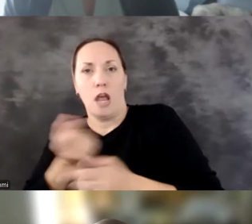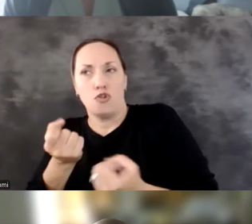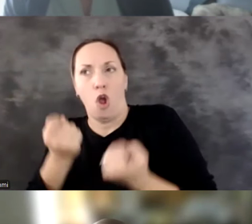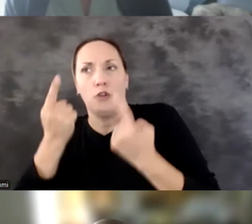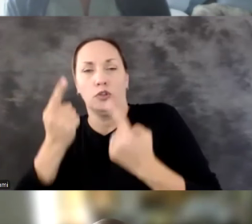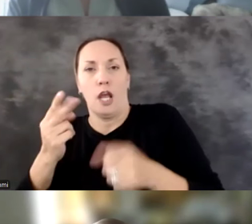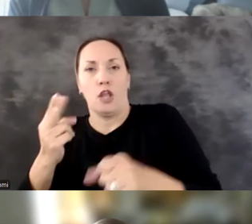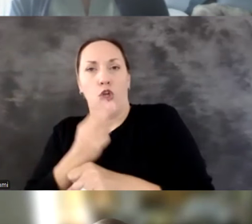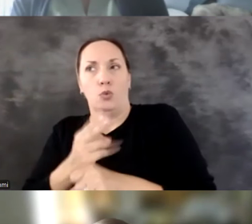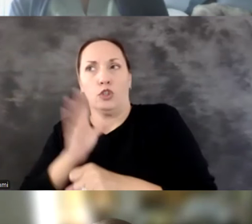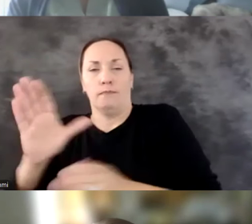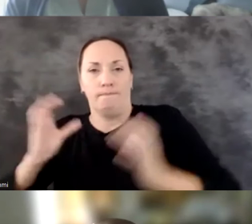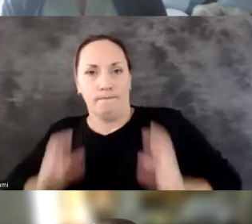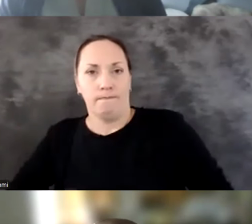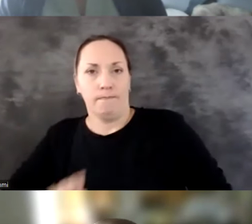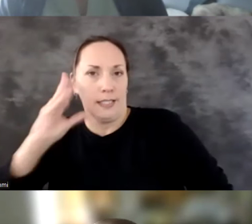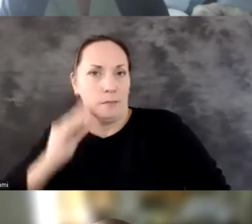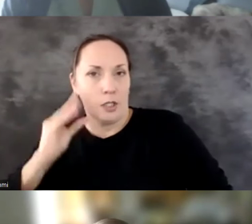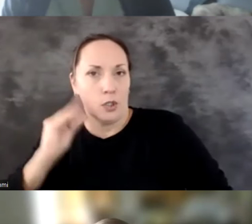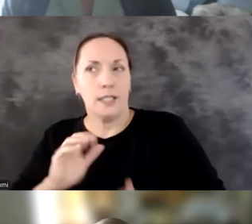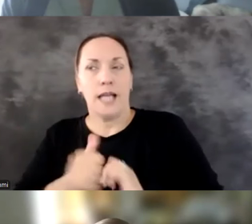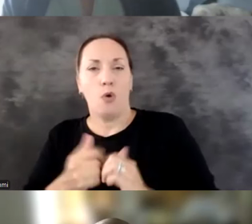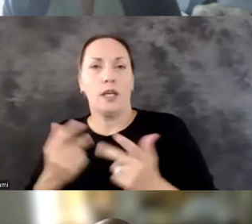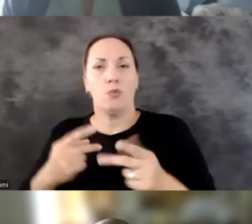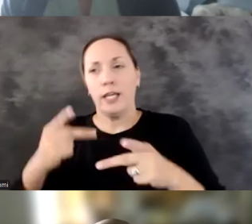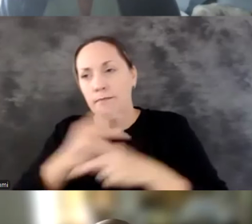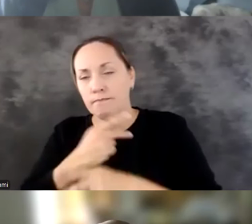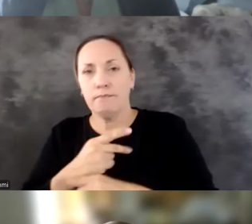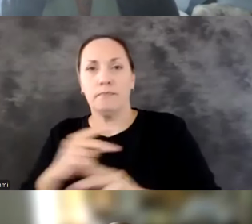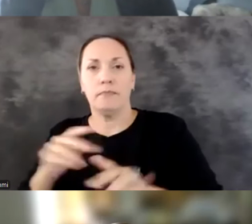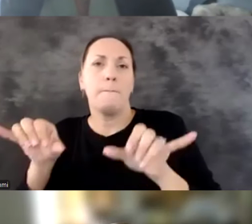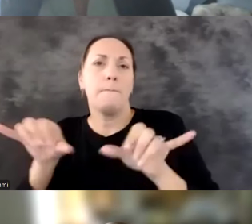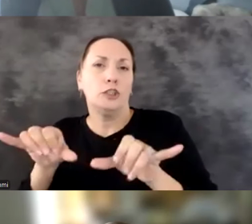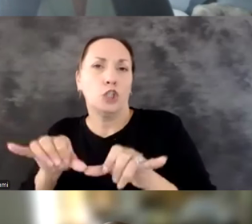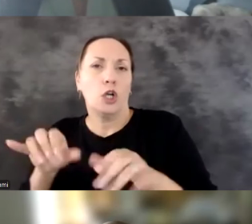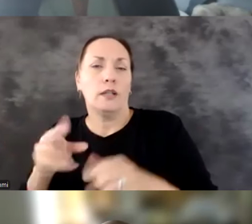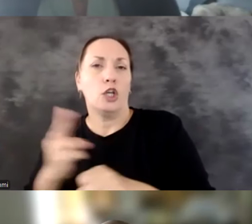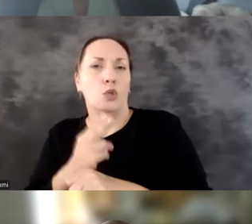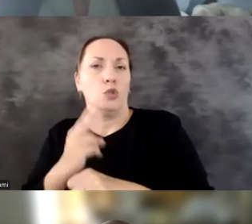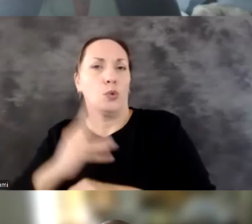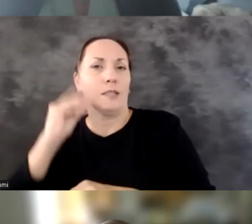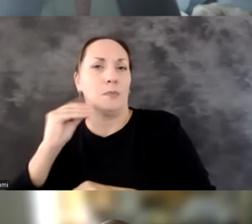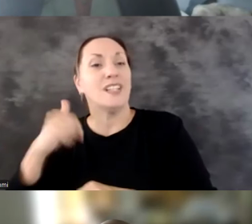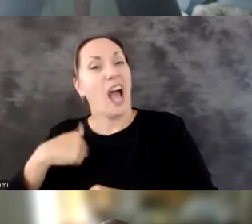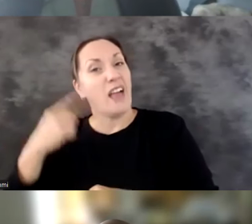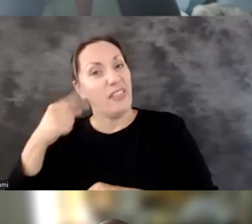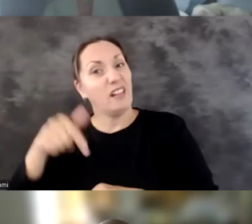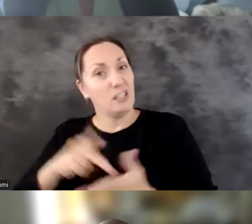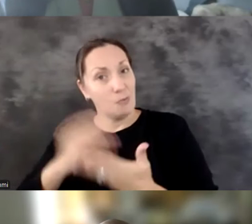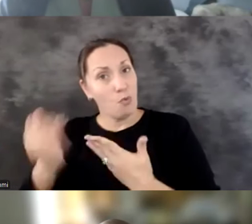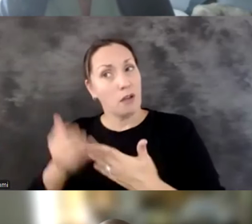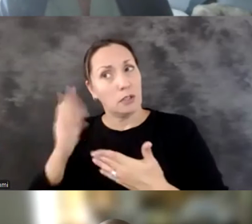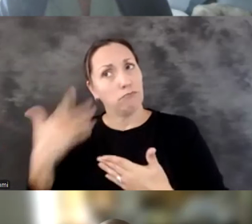experience, understand how we can measure that user experience. I think this project may lend itself well to sort of help